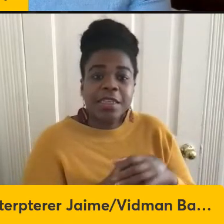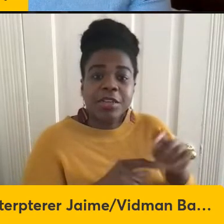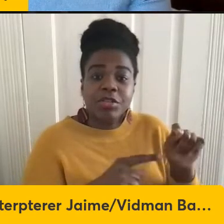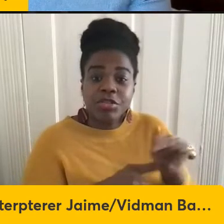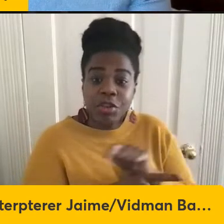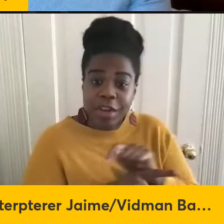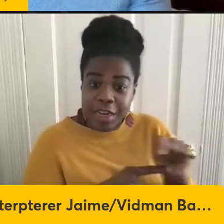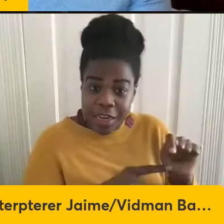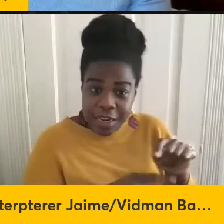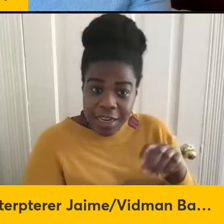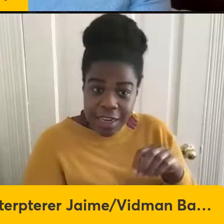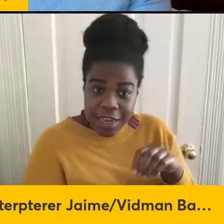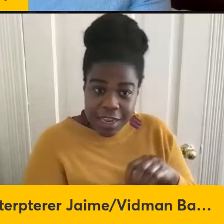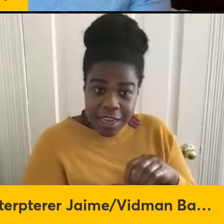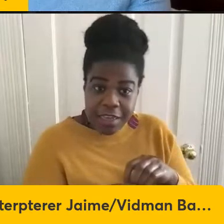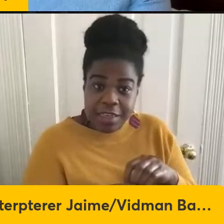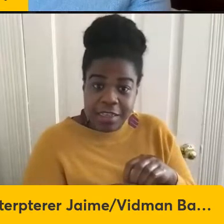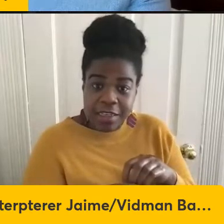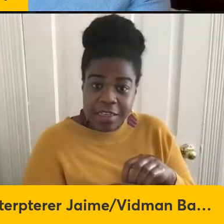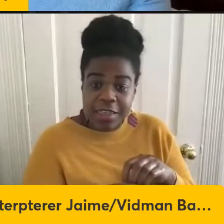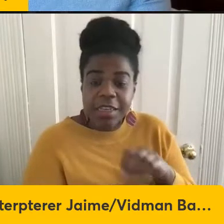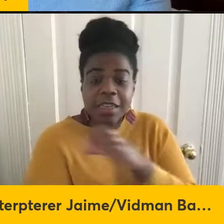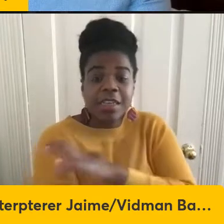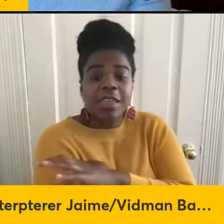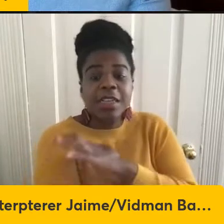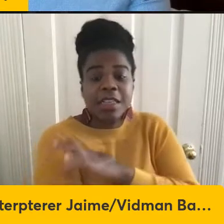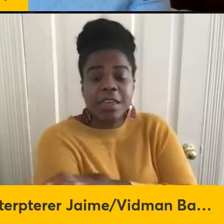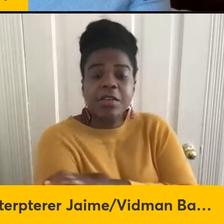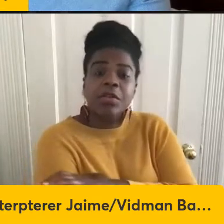training into clinical